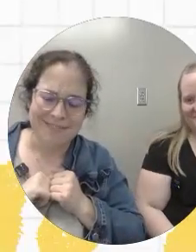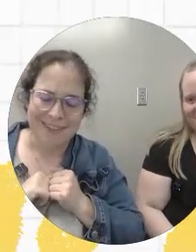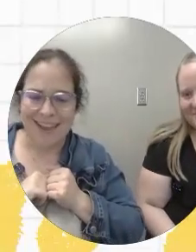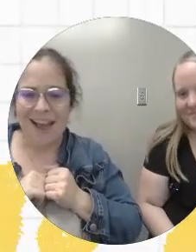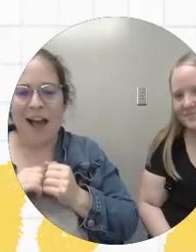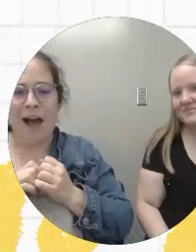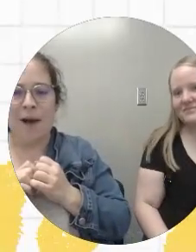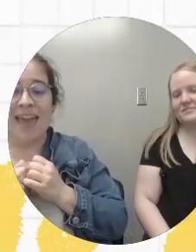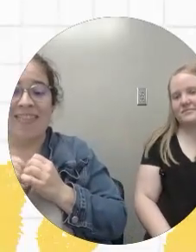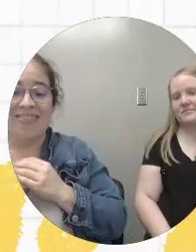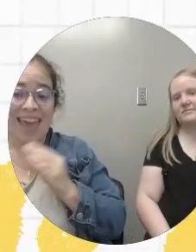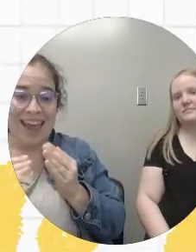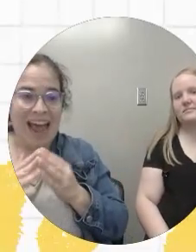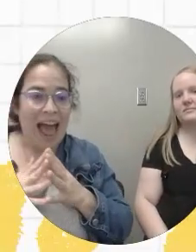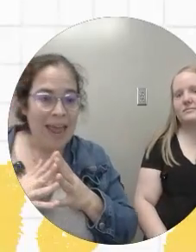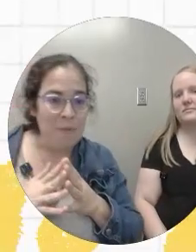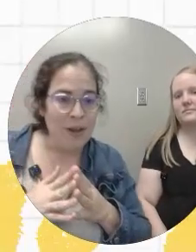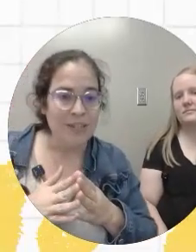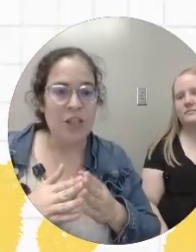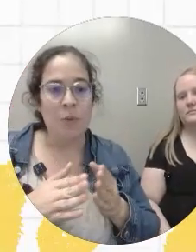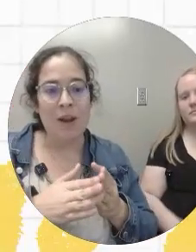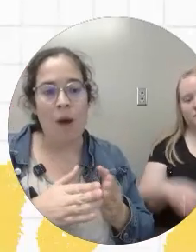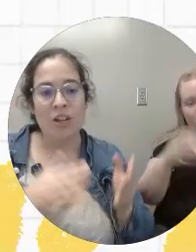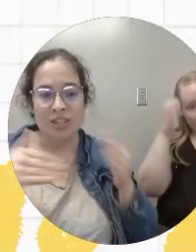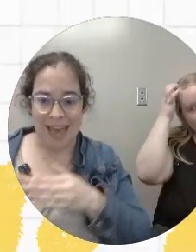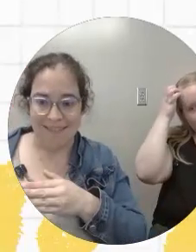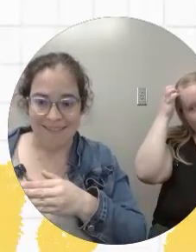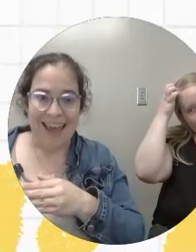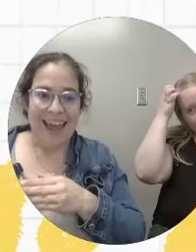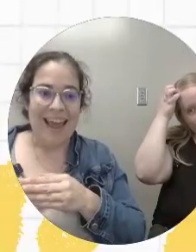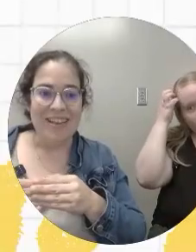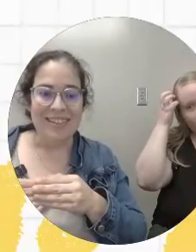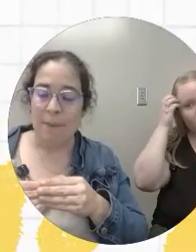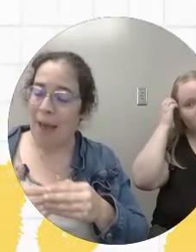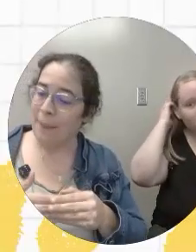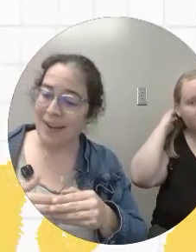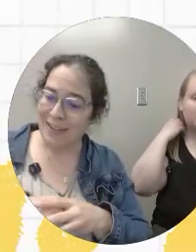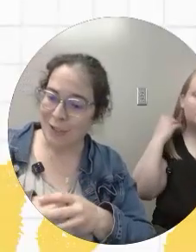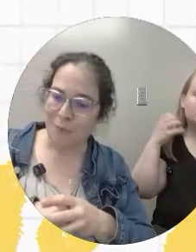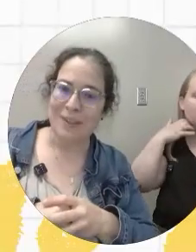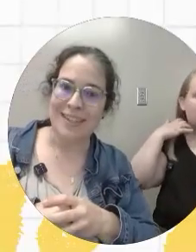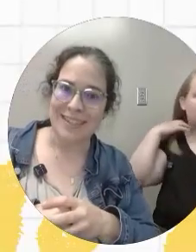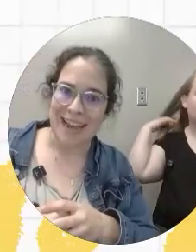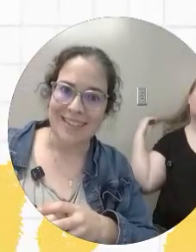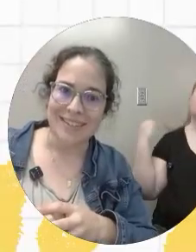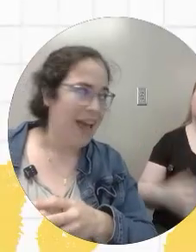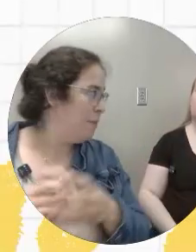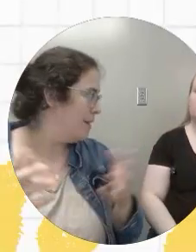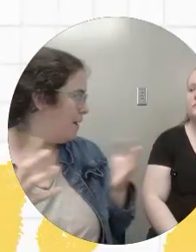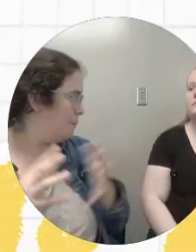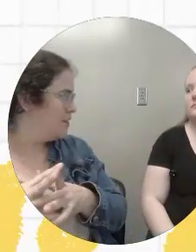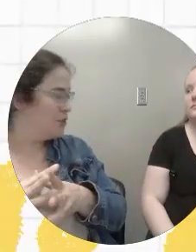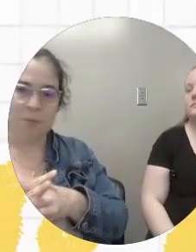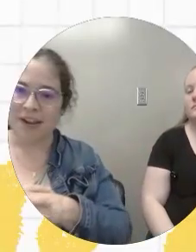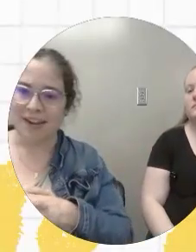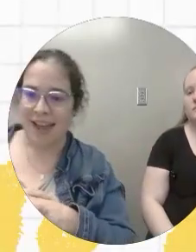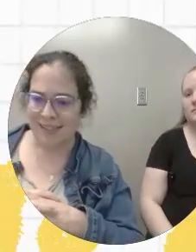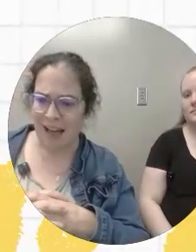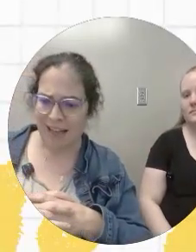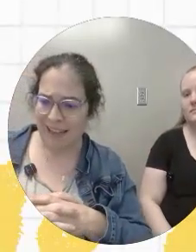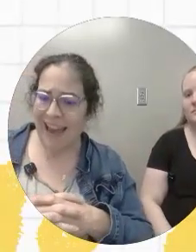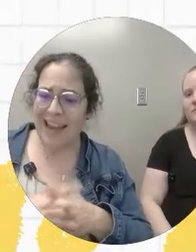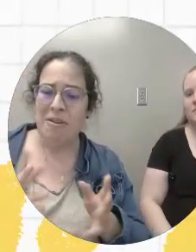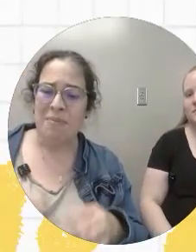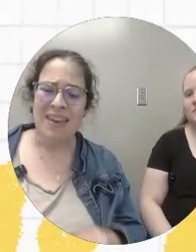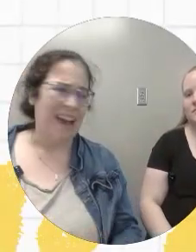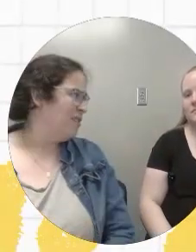write it down. And then we're going to watch it again. And this time, I'm going to interpret the test. I'm going to interpret it